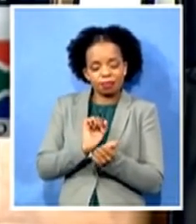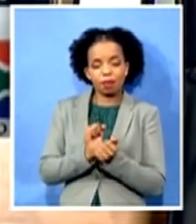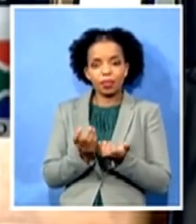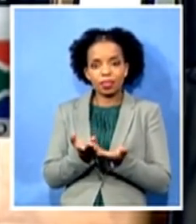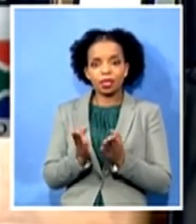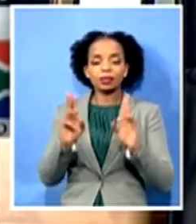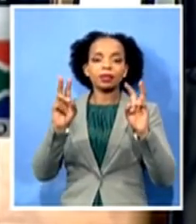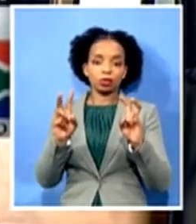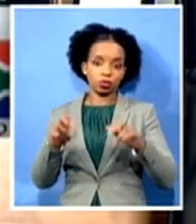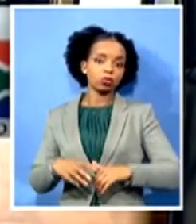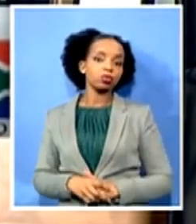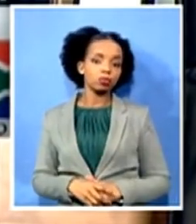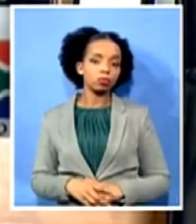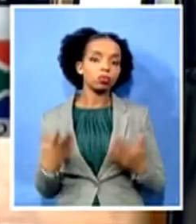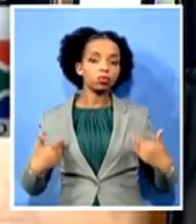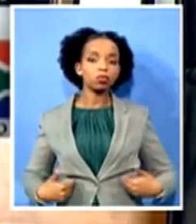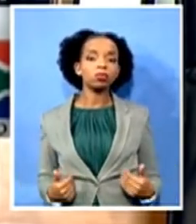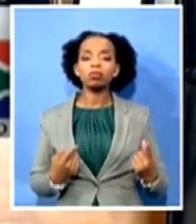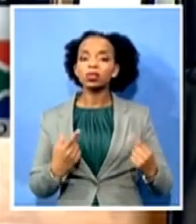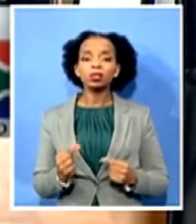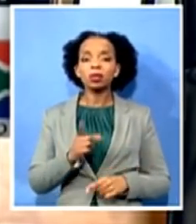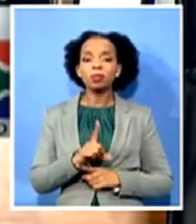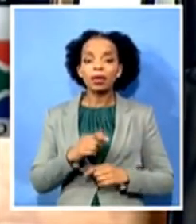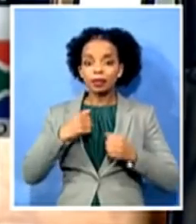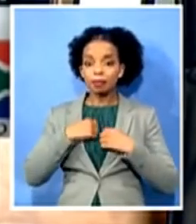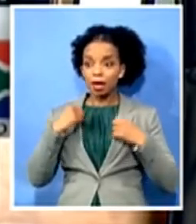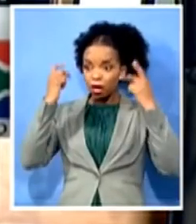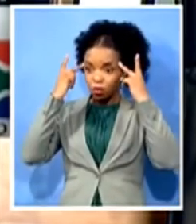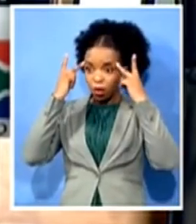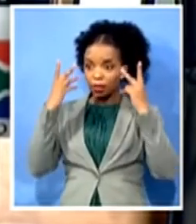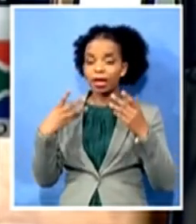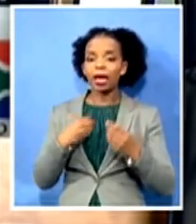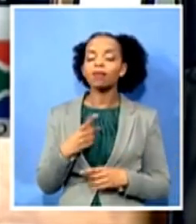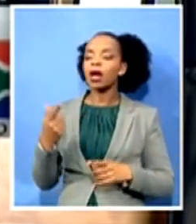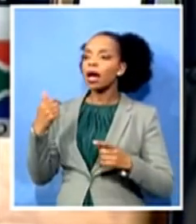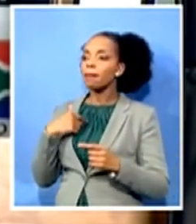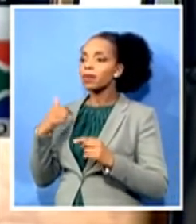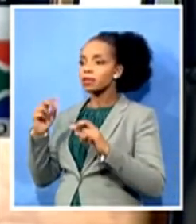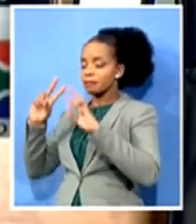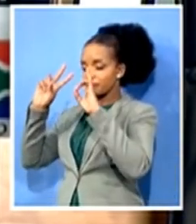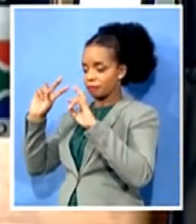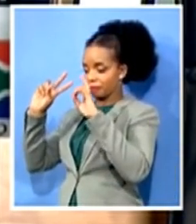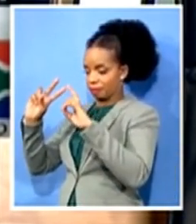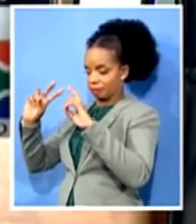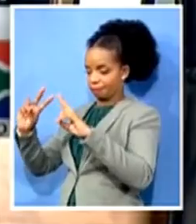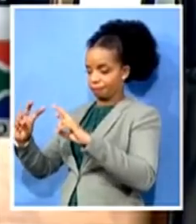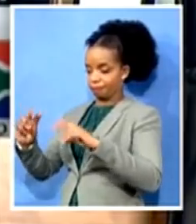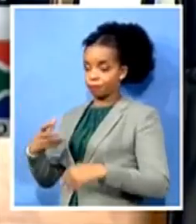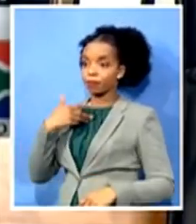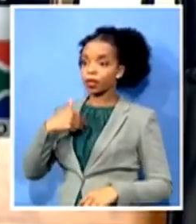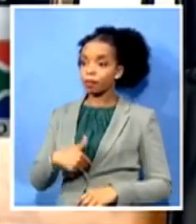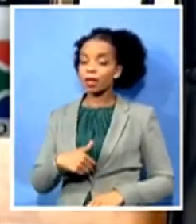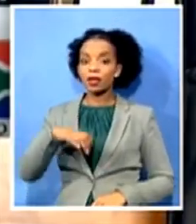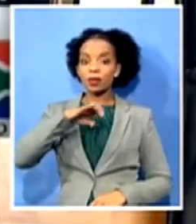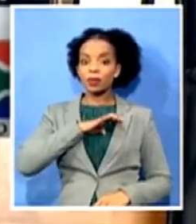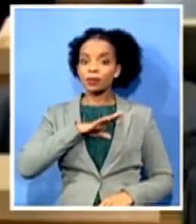of my knowledge, and if I'm satisfied, and he's happy about the report, then we continue.